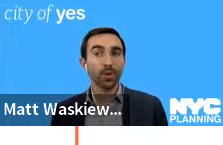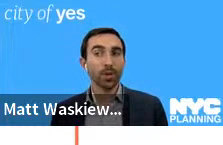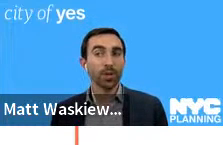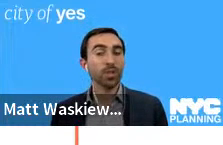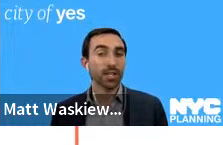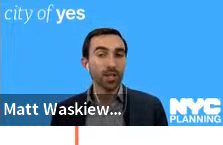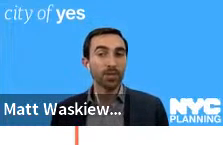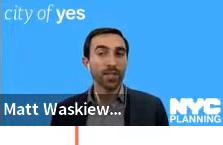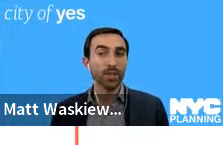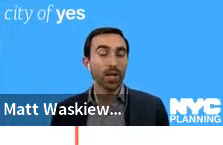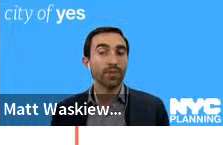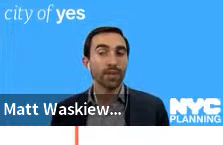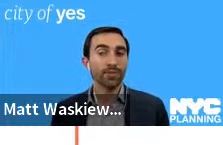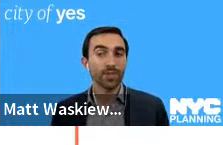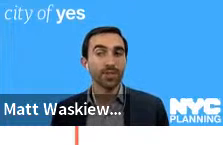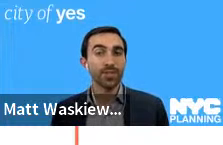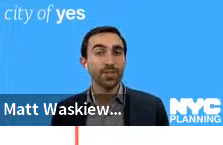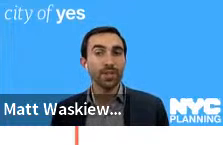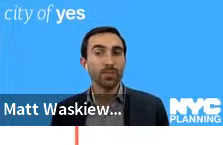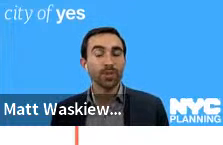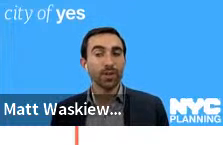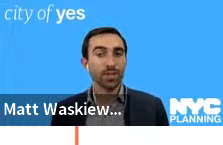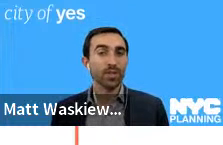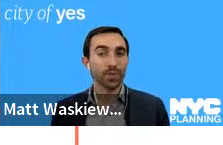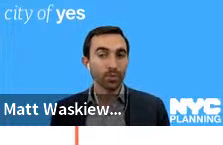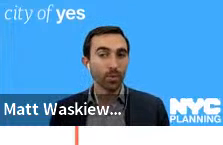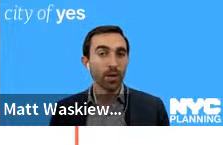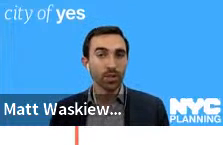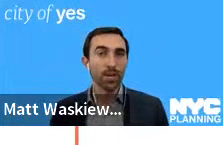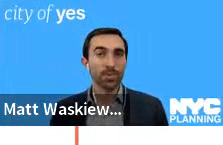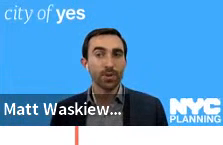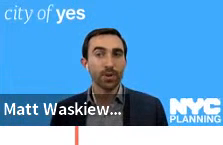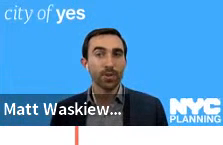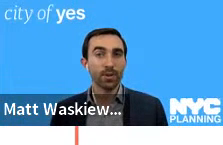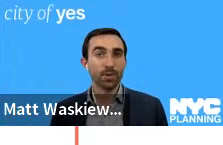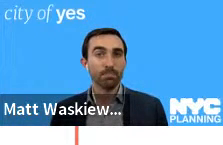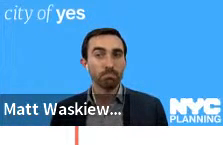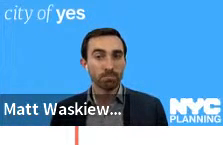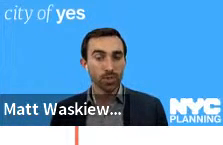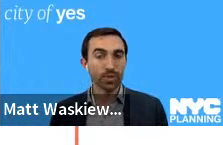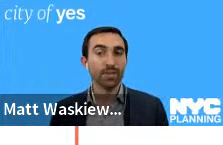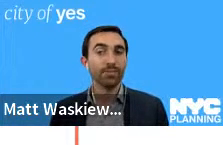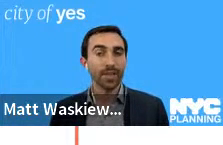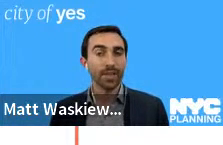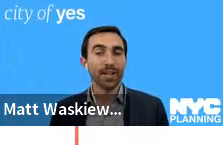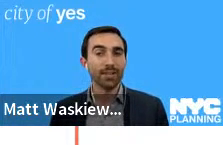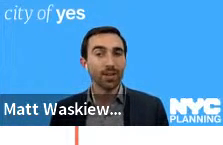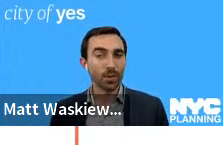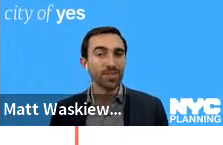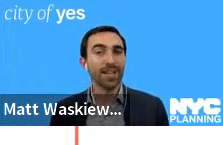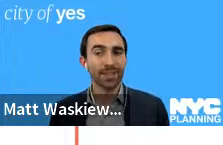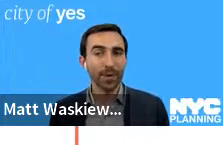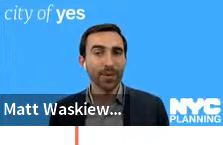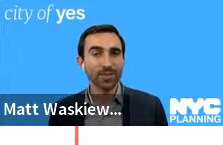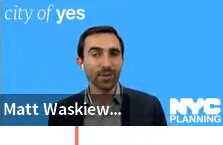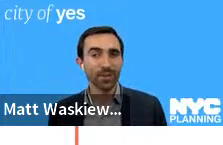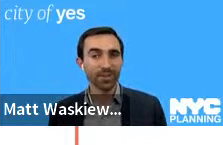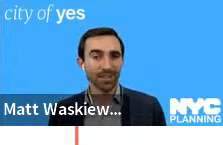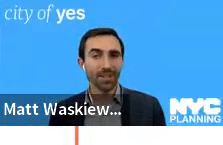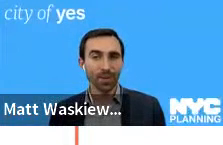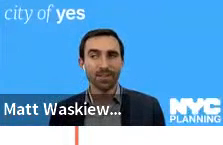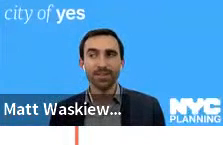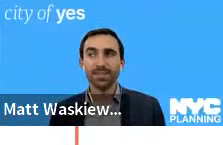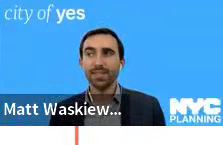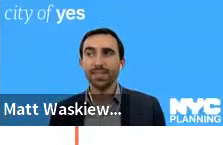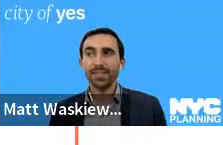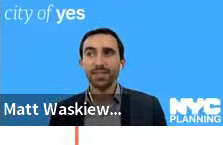so that we're no longer talking about telegraph offices, but that our cell phone repair shops are certain that they know exactly where in zoning they